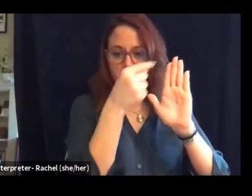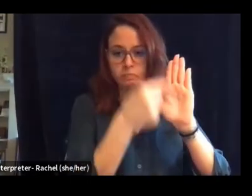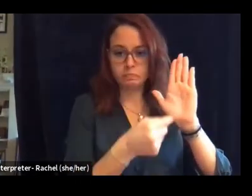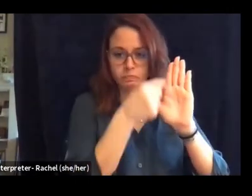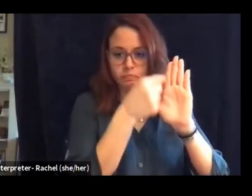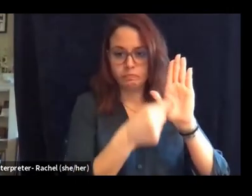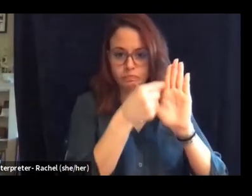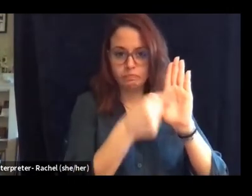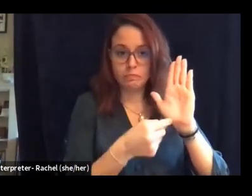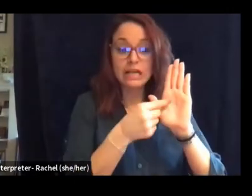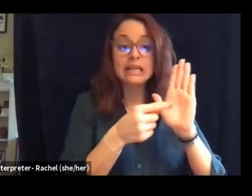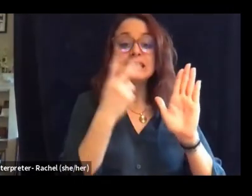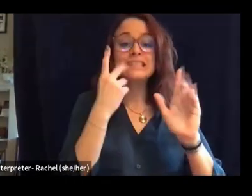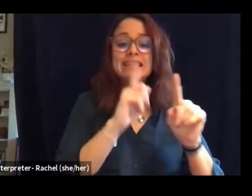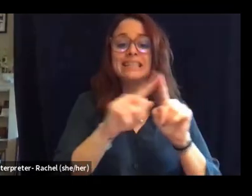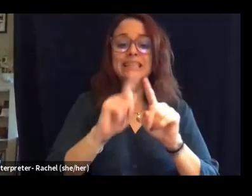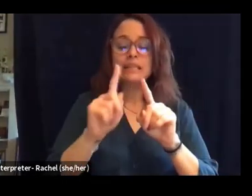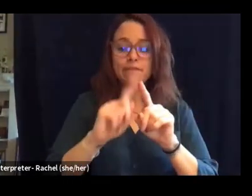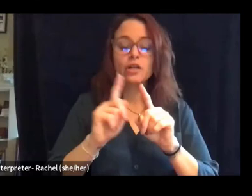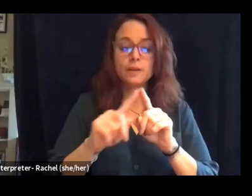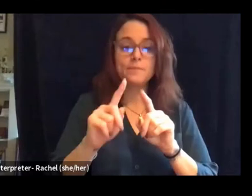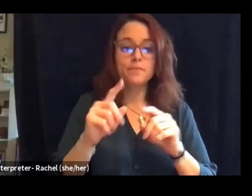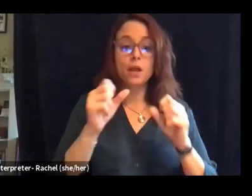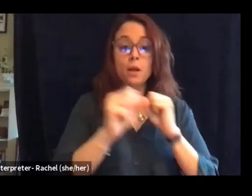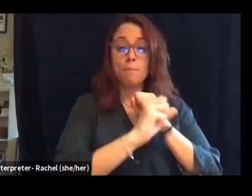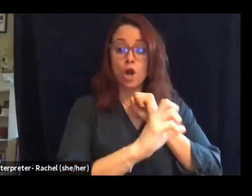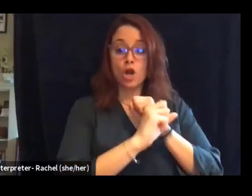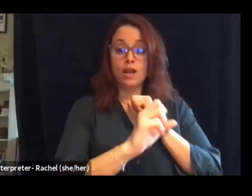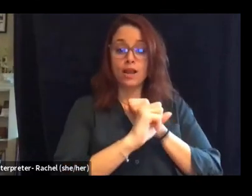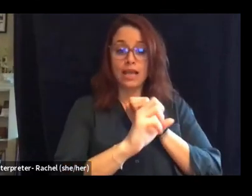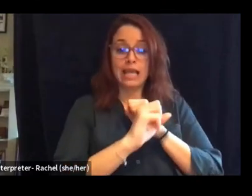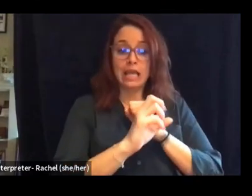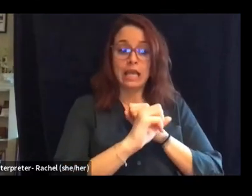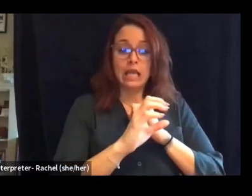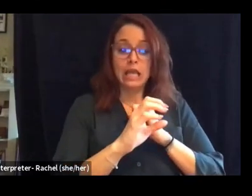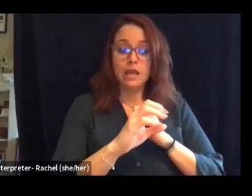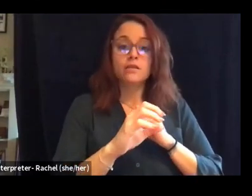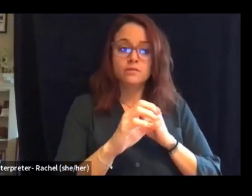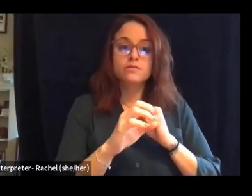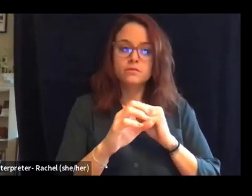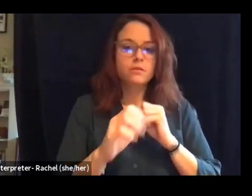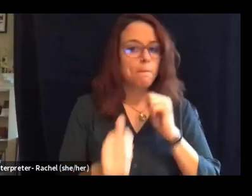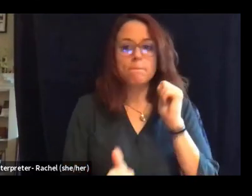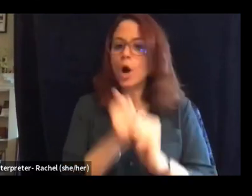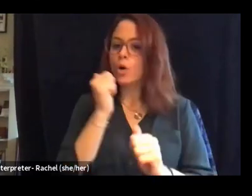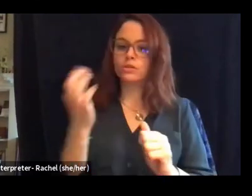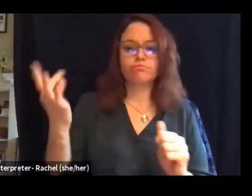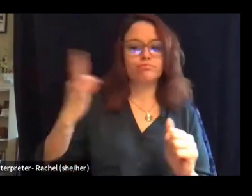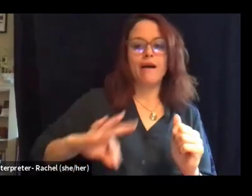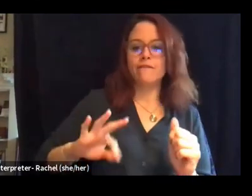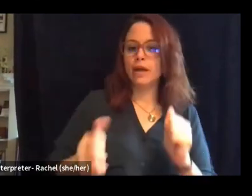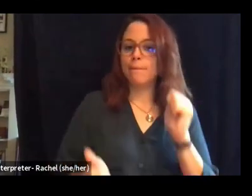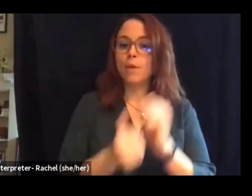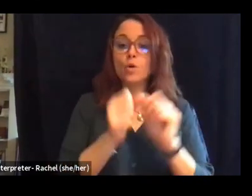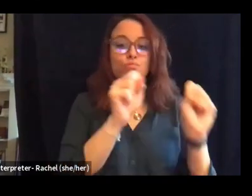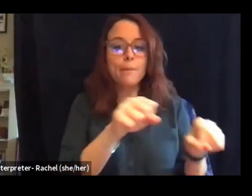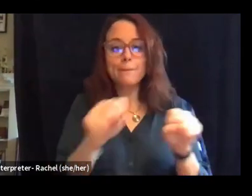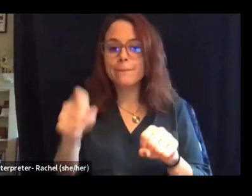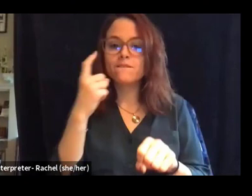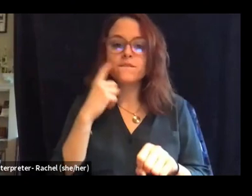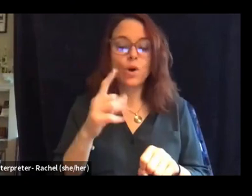are the different marketing vehicles that I found to be most propitious, that are going to have the biggest probability of